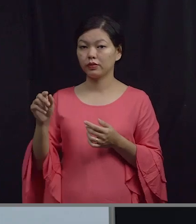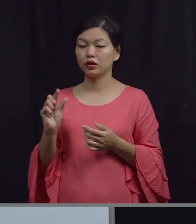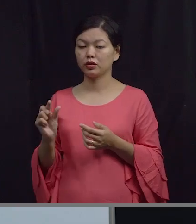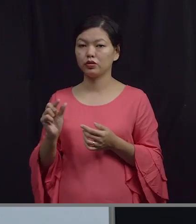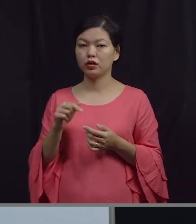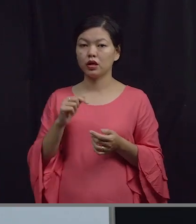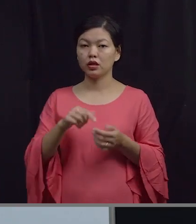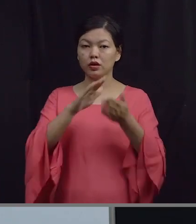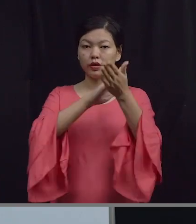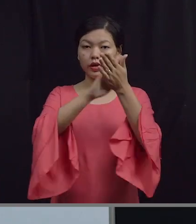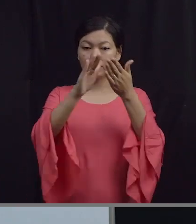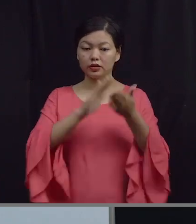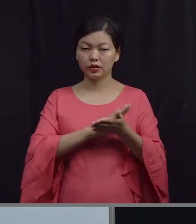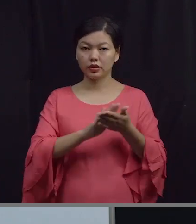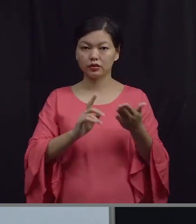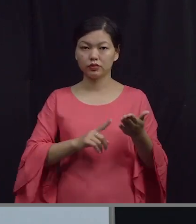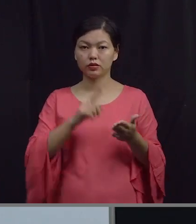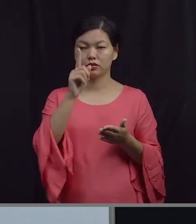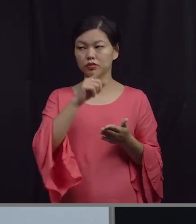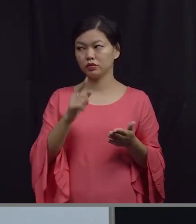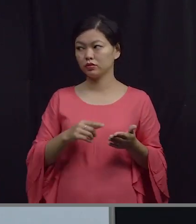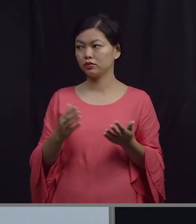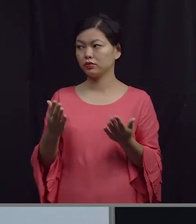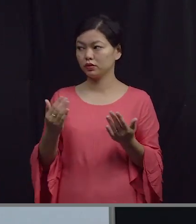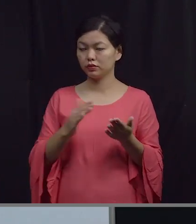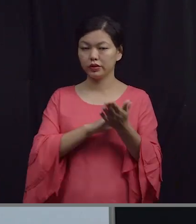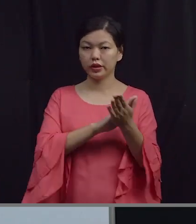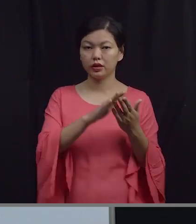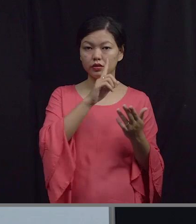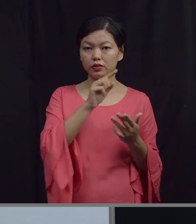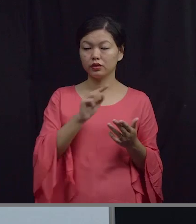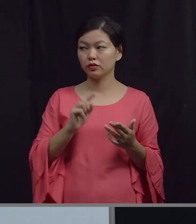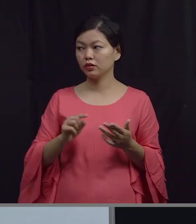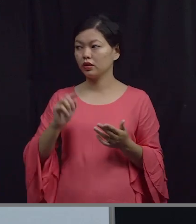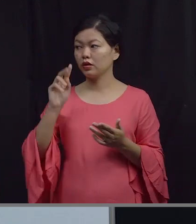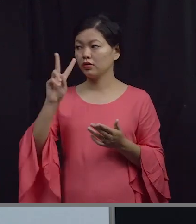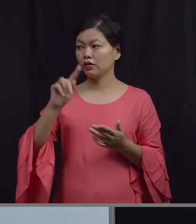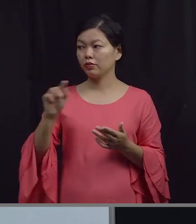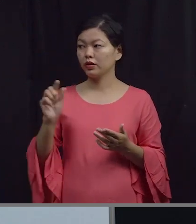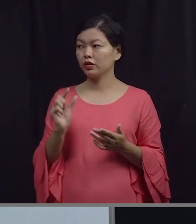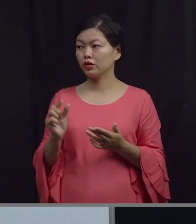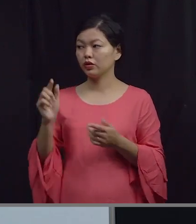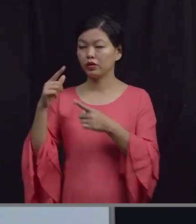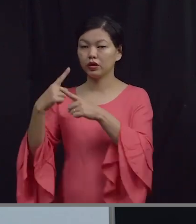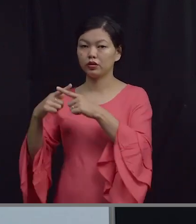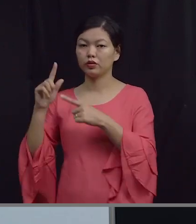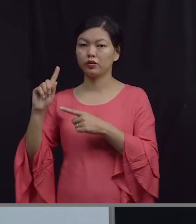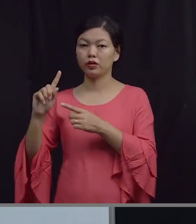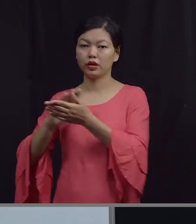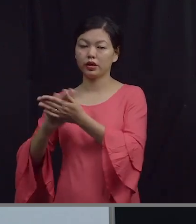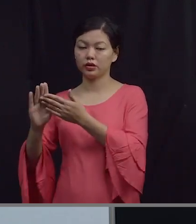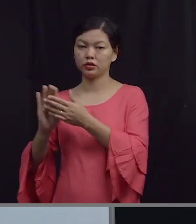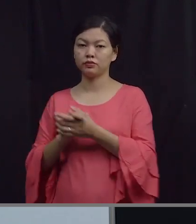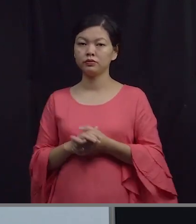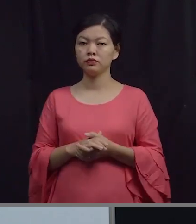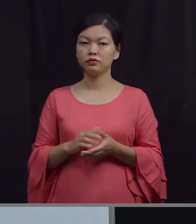cross multiplication. H days equal to minus v by u multiplied by h. Okay. Now minus. So